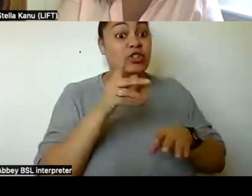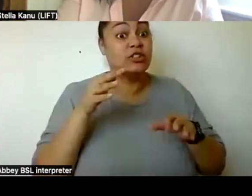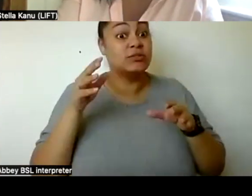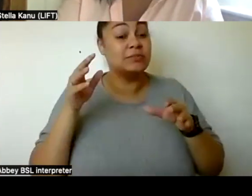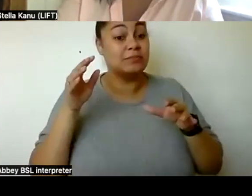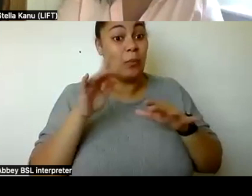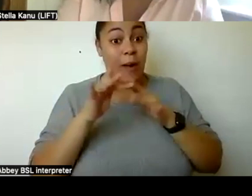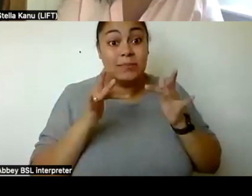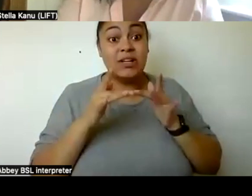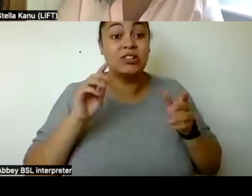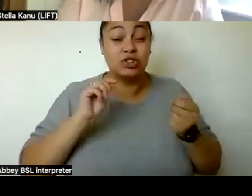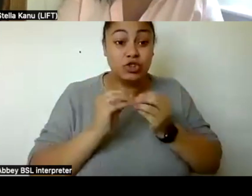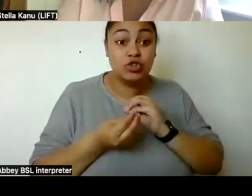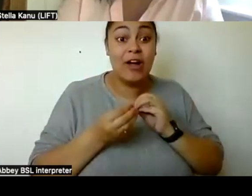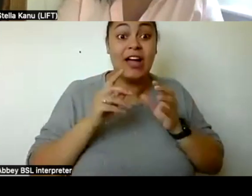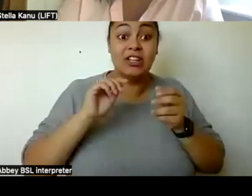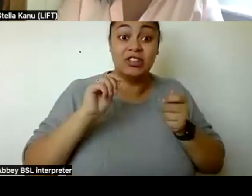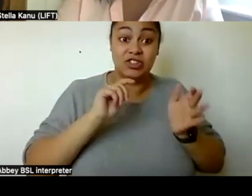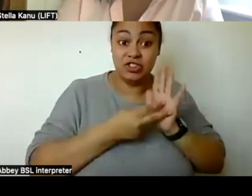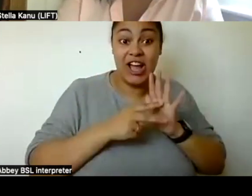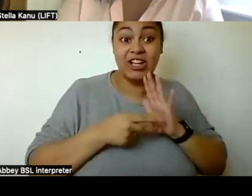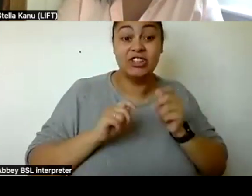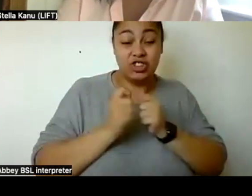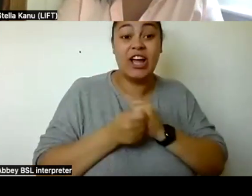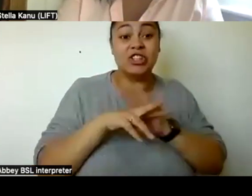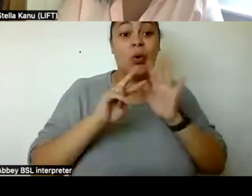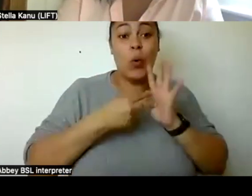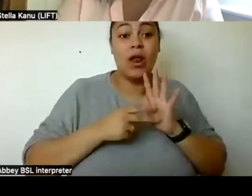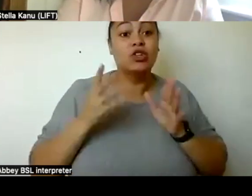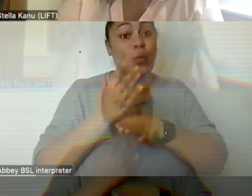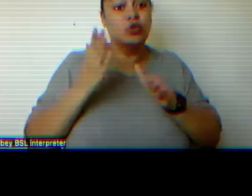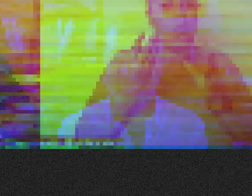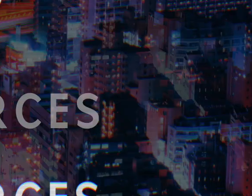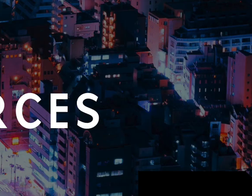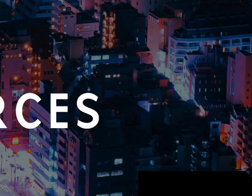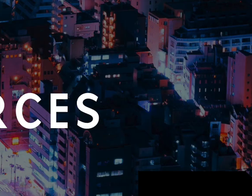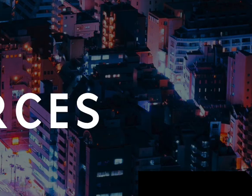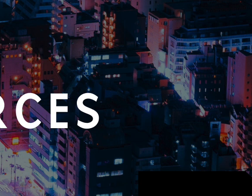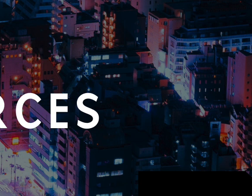the change in the organisations you're in and work with. Thank you.